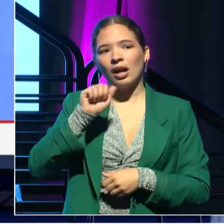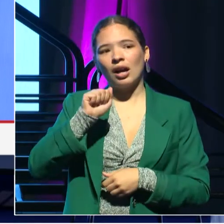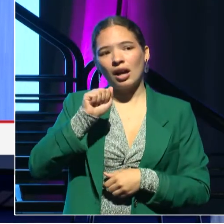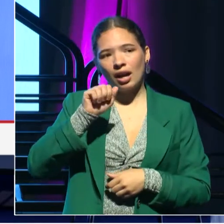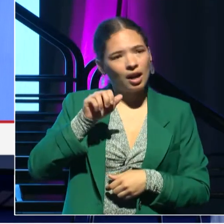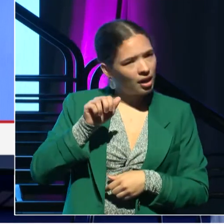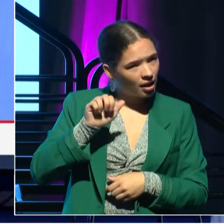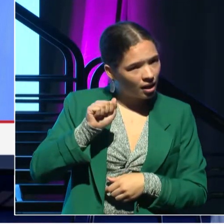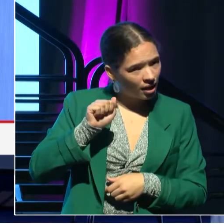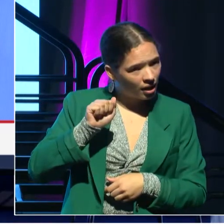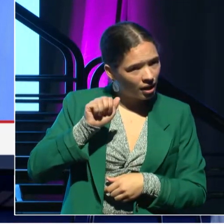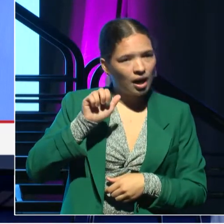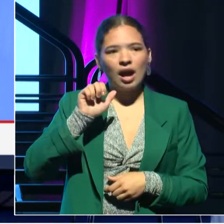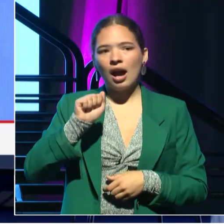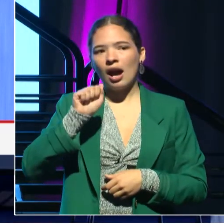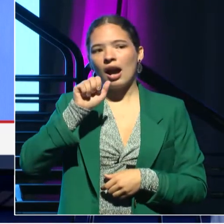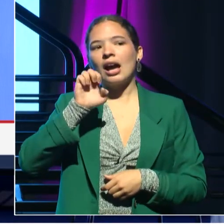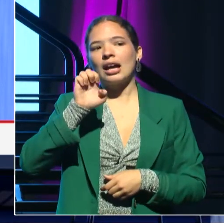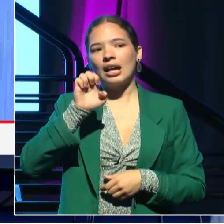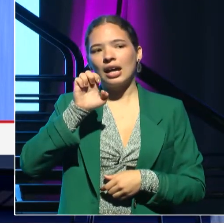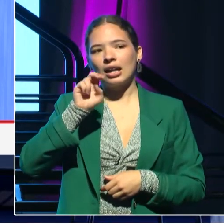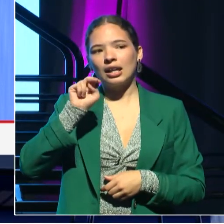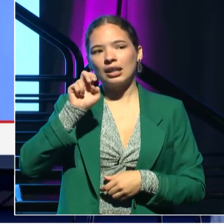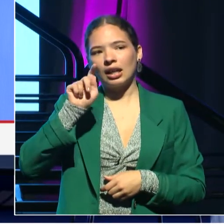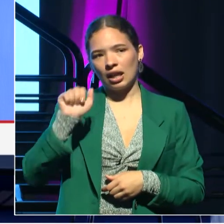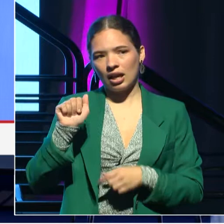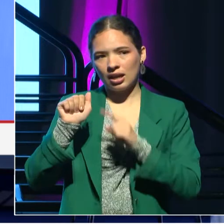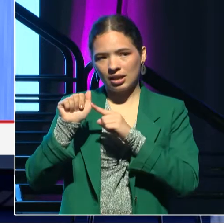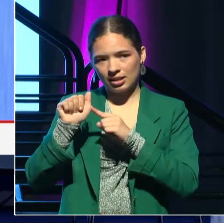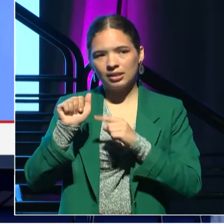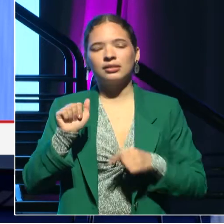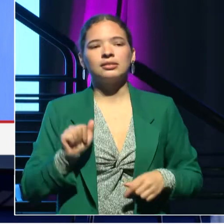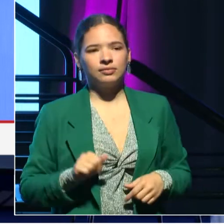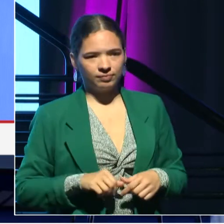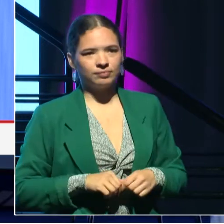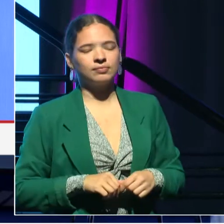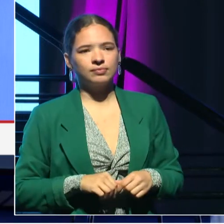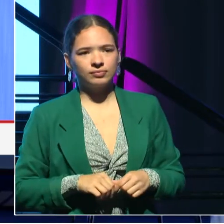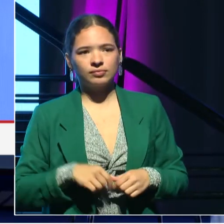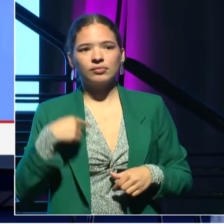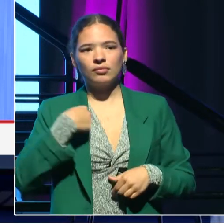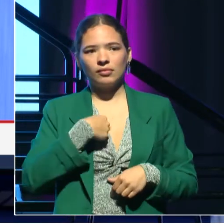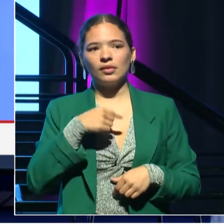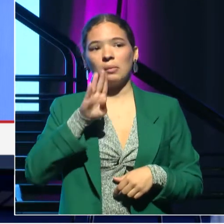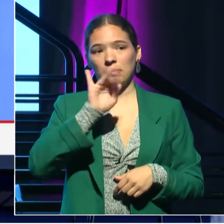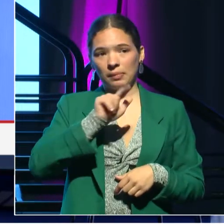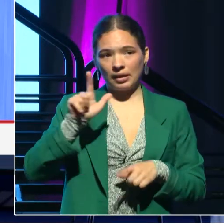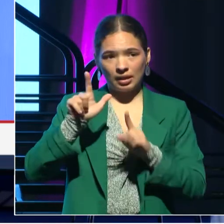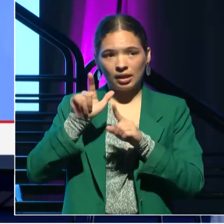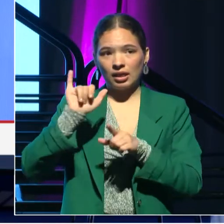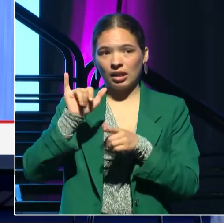presenter. My name is Bill Deal, and I lead the local public sector segment for Aetna.